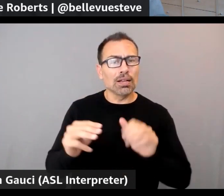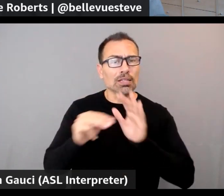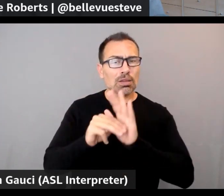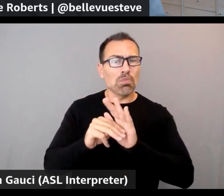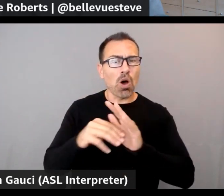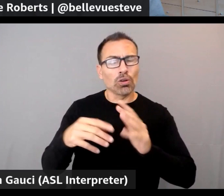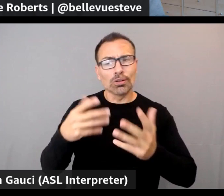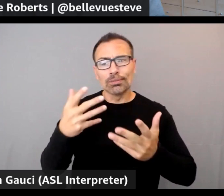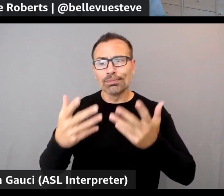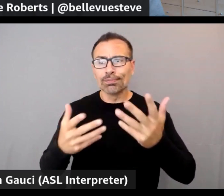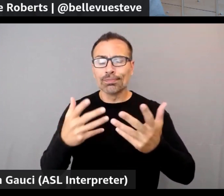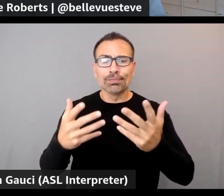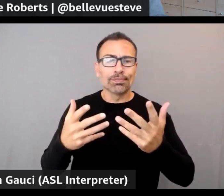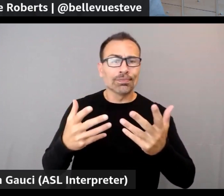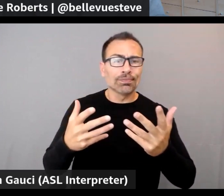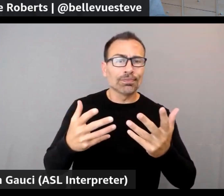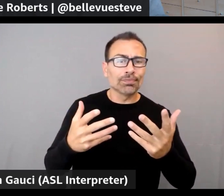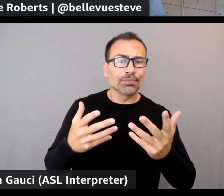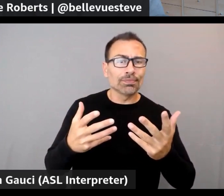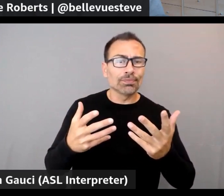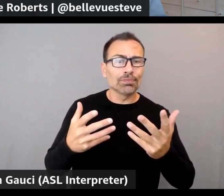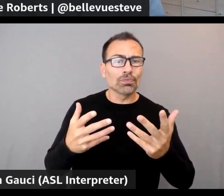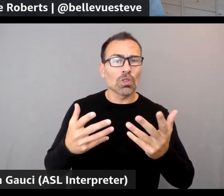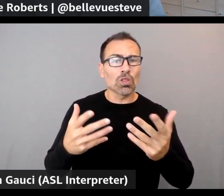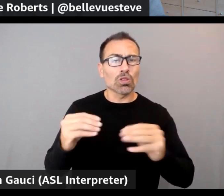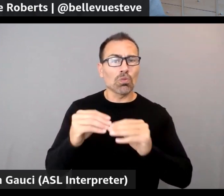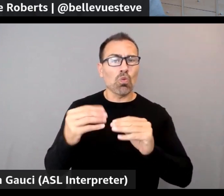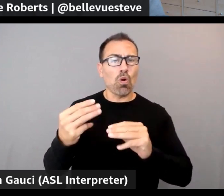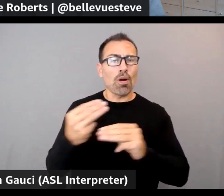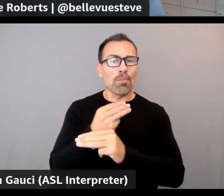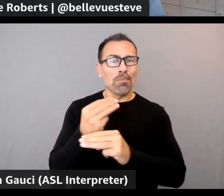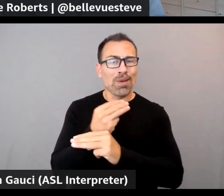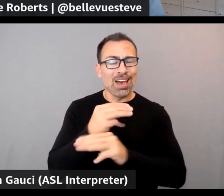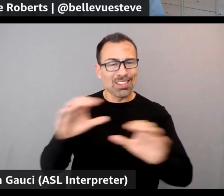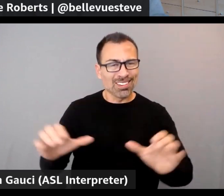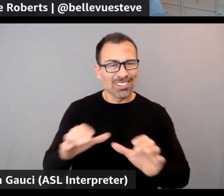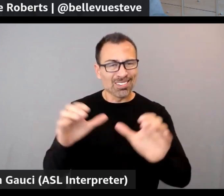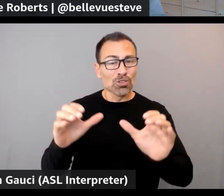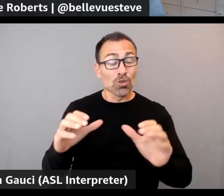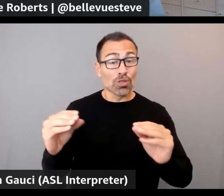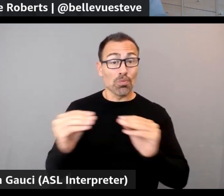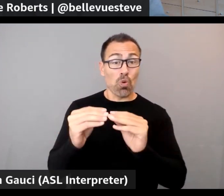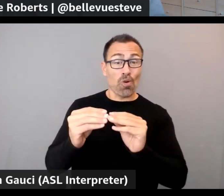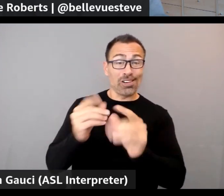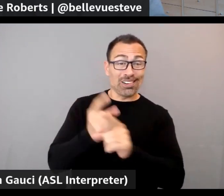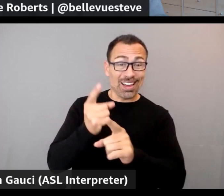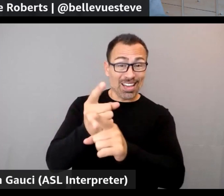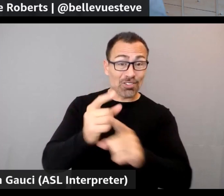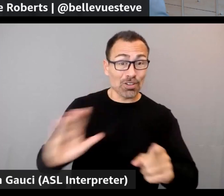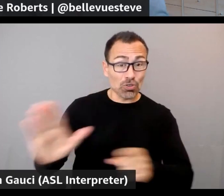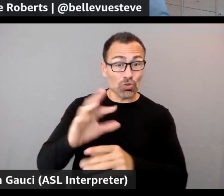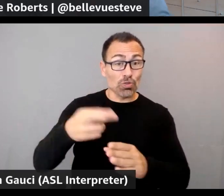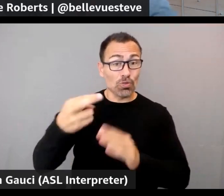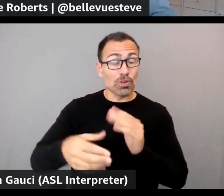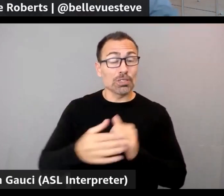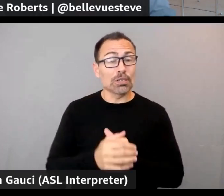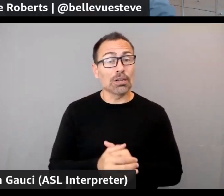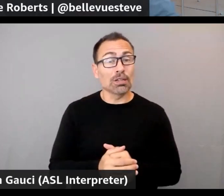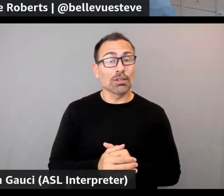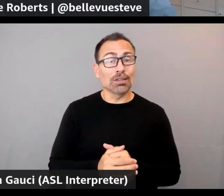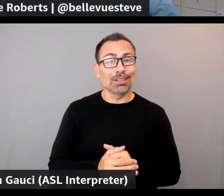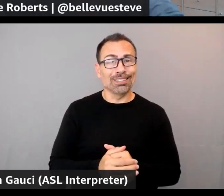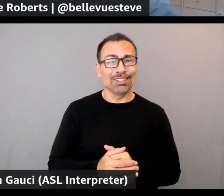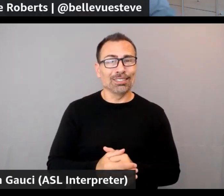out with linear algebra, the more math you do, the more accurate the results are. So we see huge linear